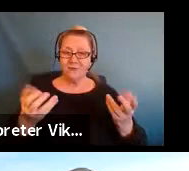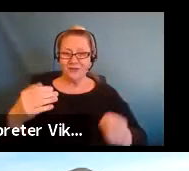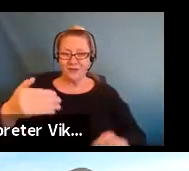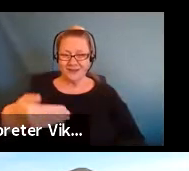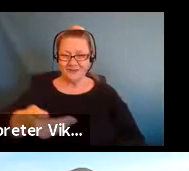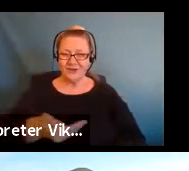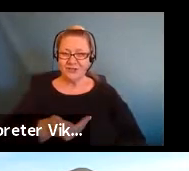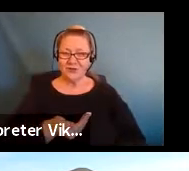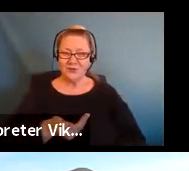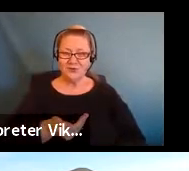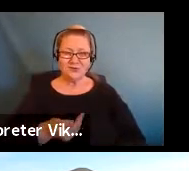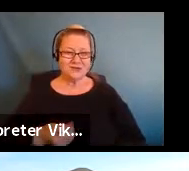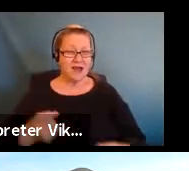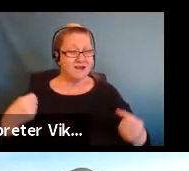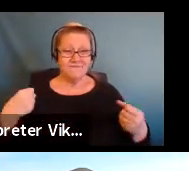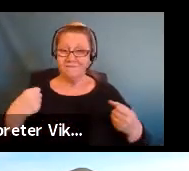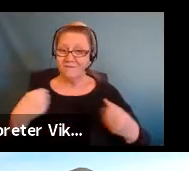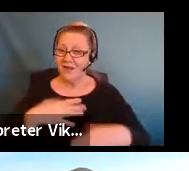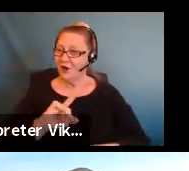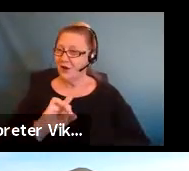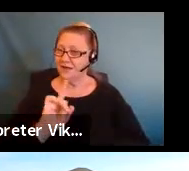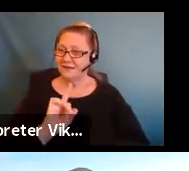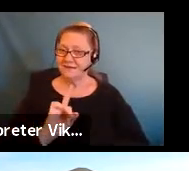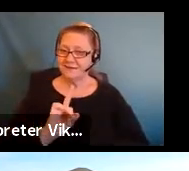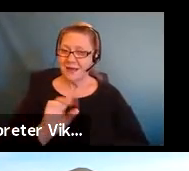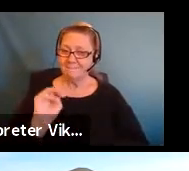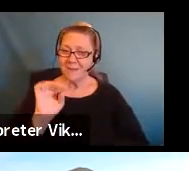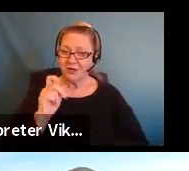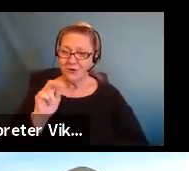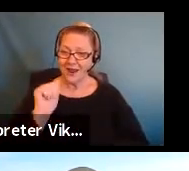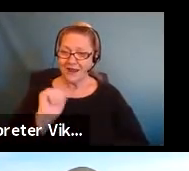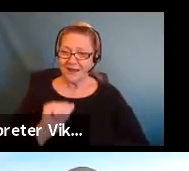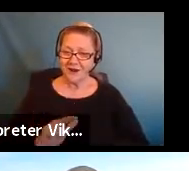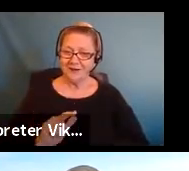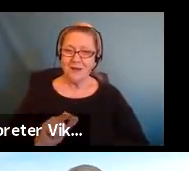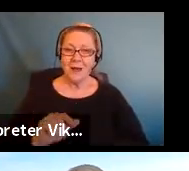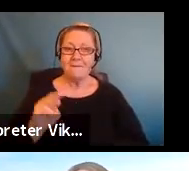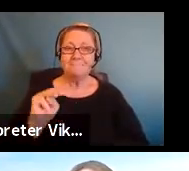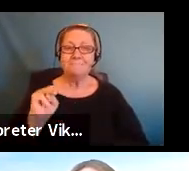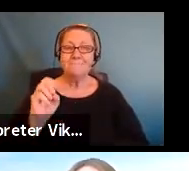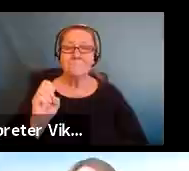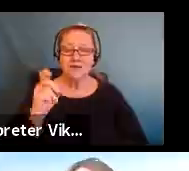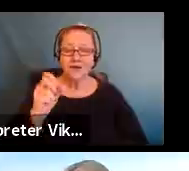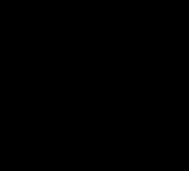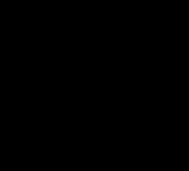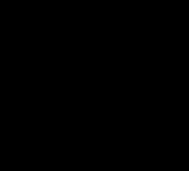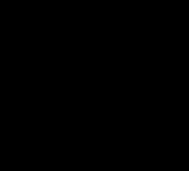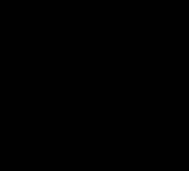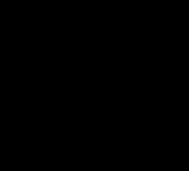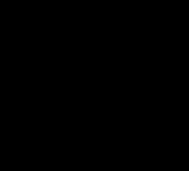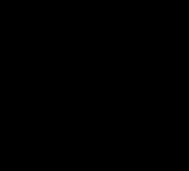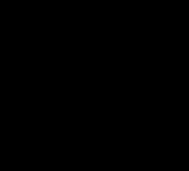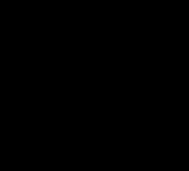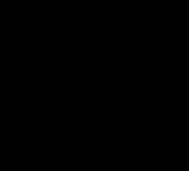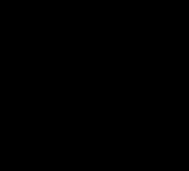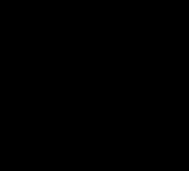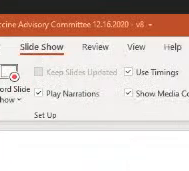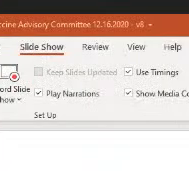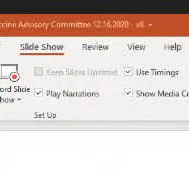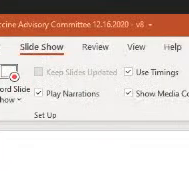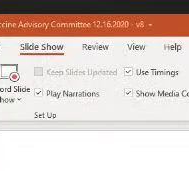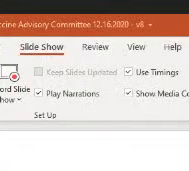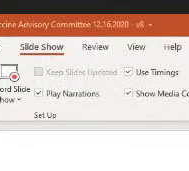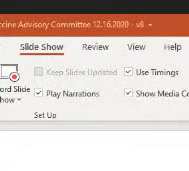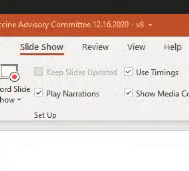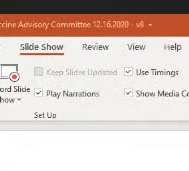our fearless moderator, Bobby Wunsch, who can review the meeting process and also summarize the public